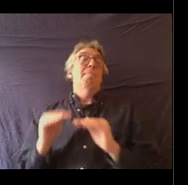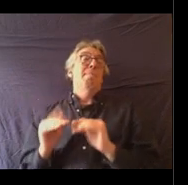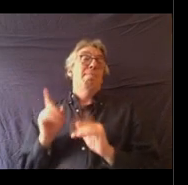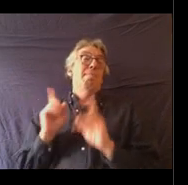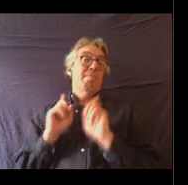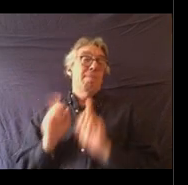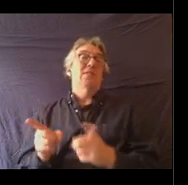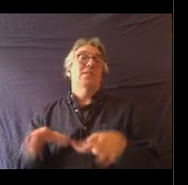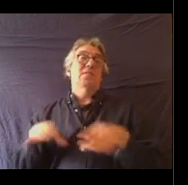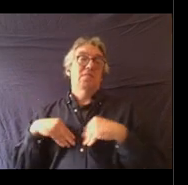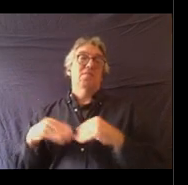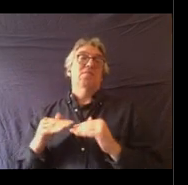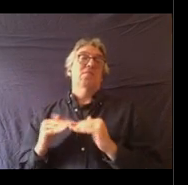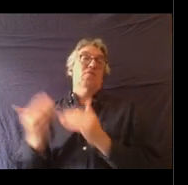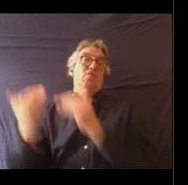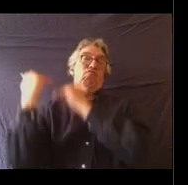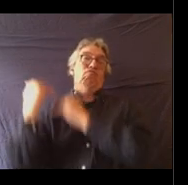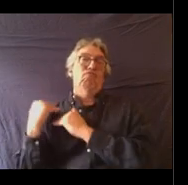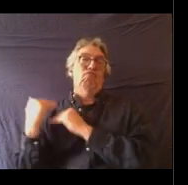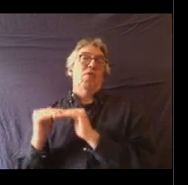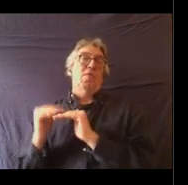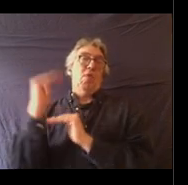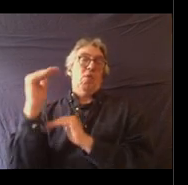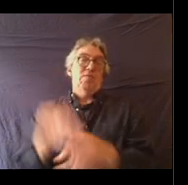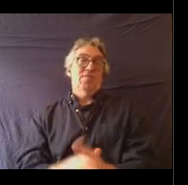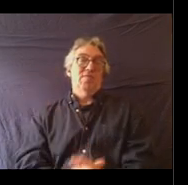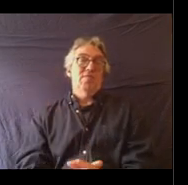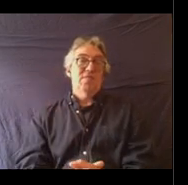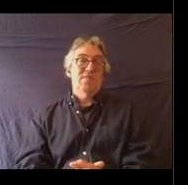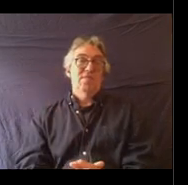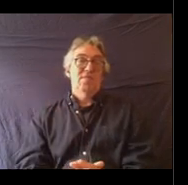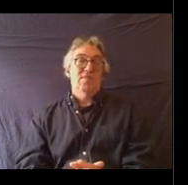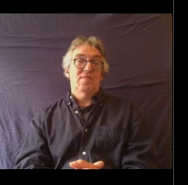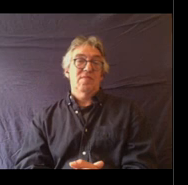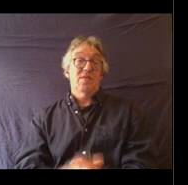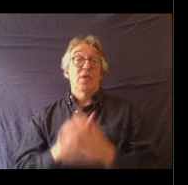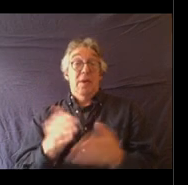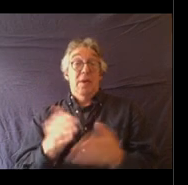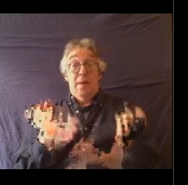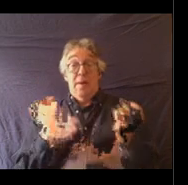because, I mean, with growing popularity, of course, a lot of young people